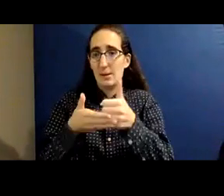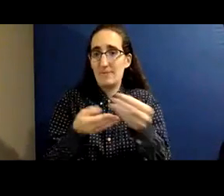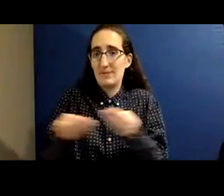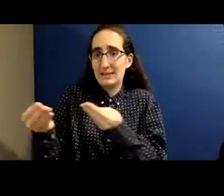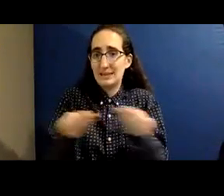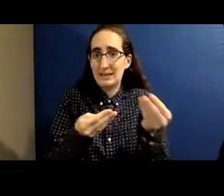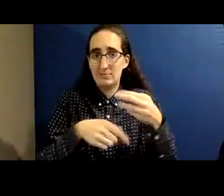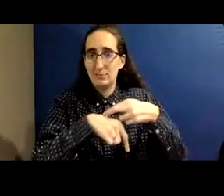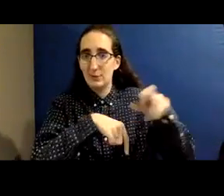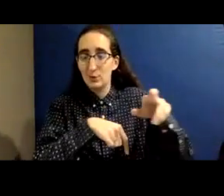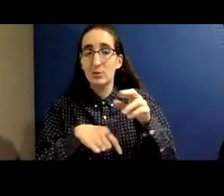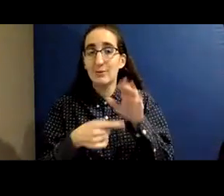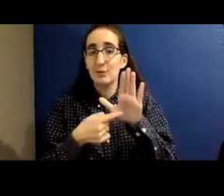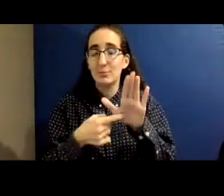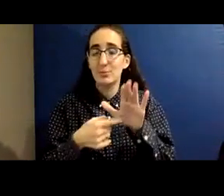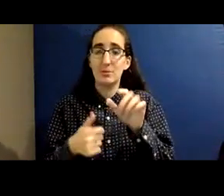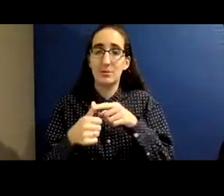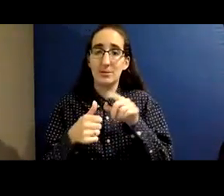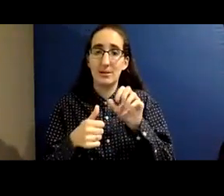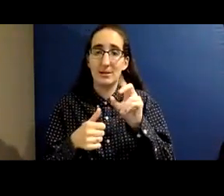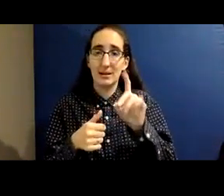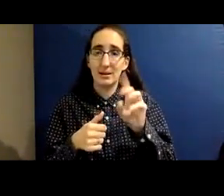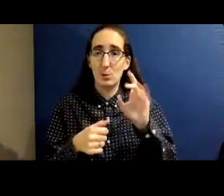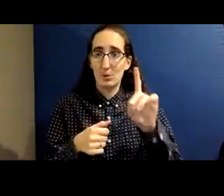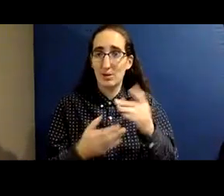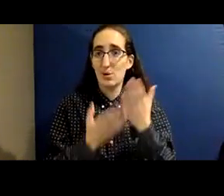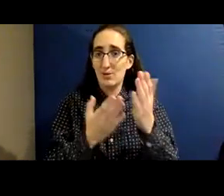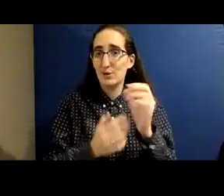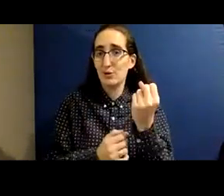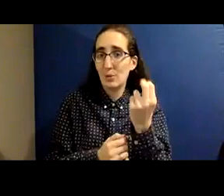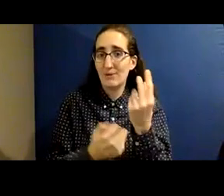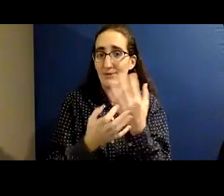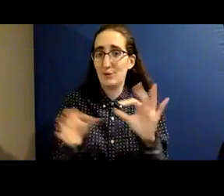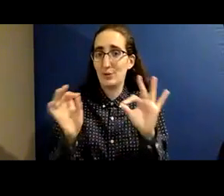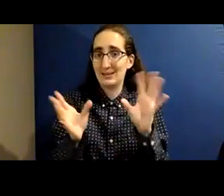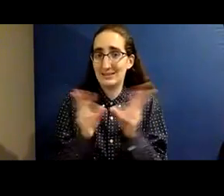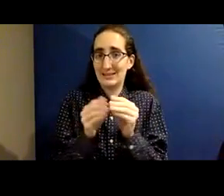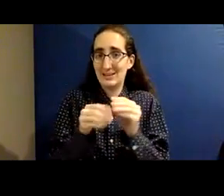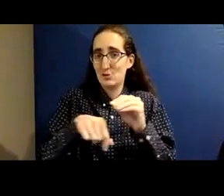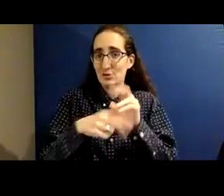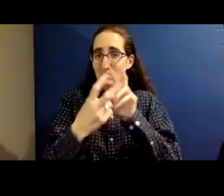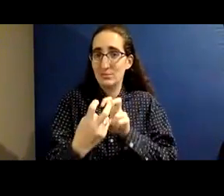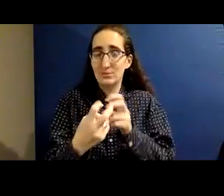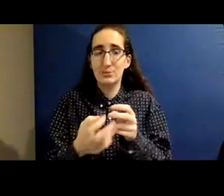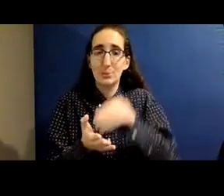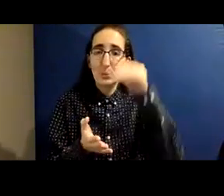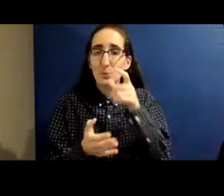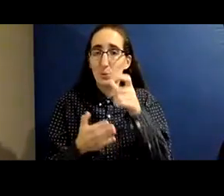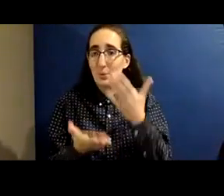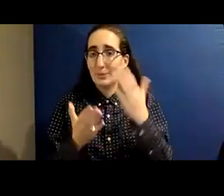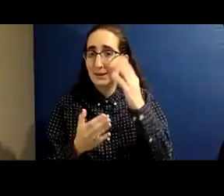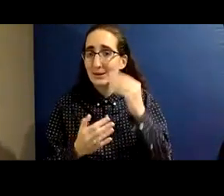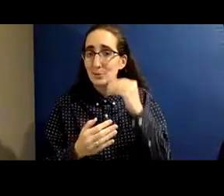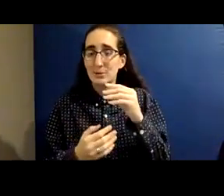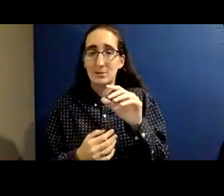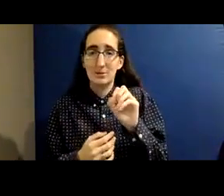referrals to, such as Second Wind, who offers 12 free sessions to students who may be experiencing suicidal ideation or have